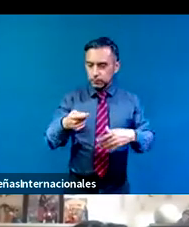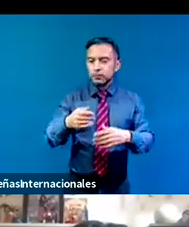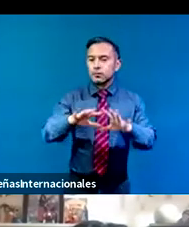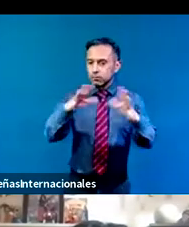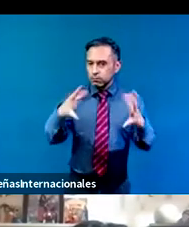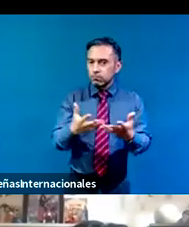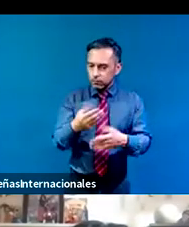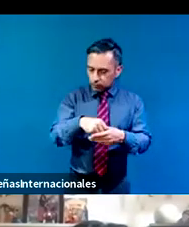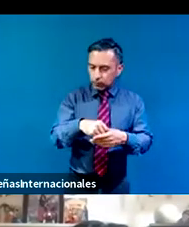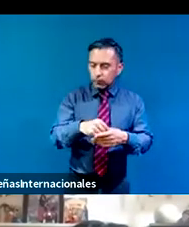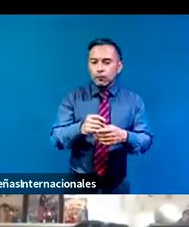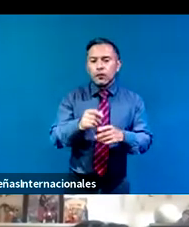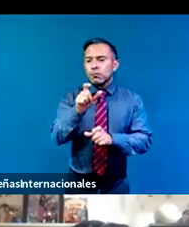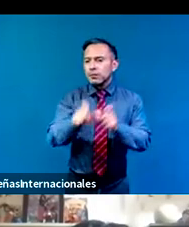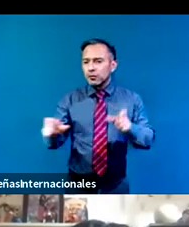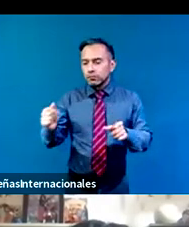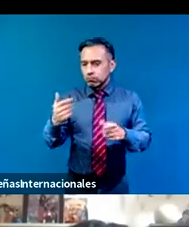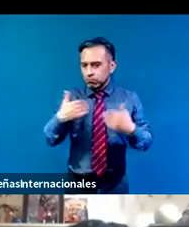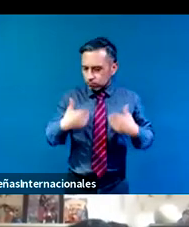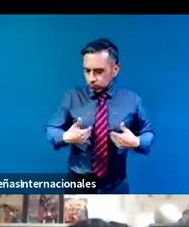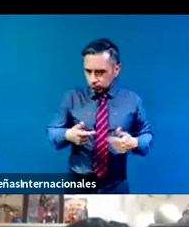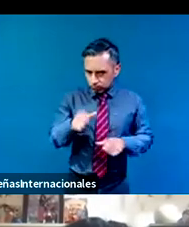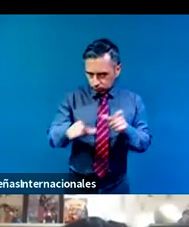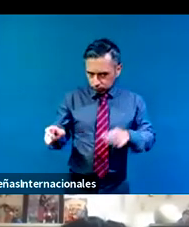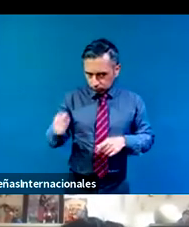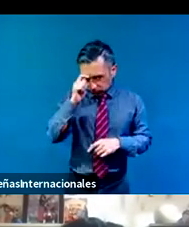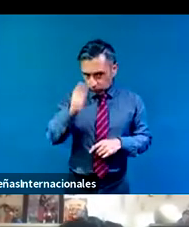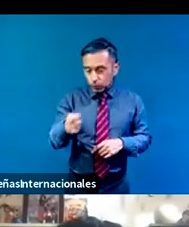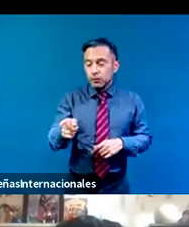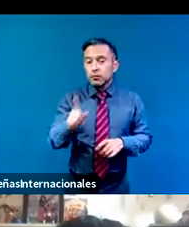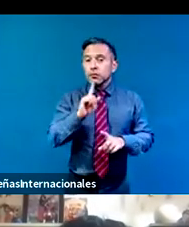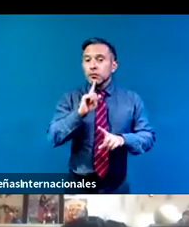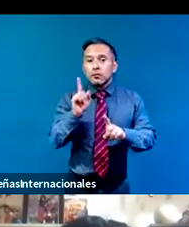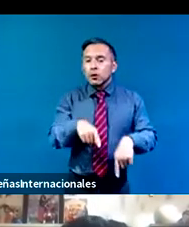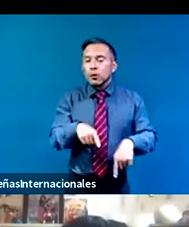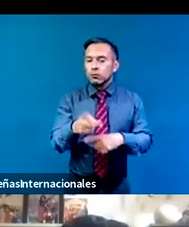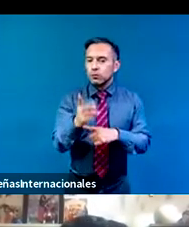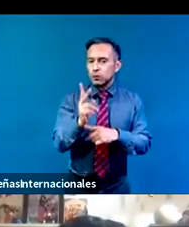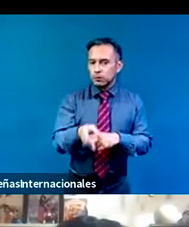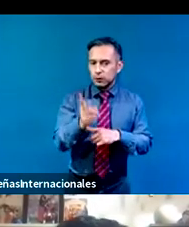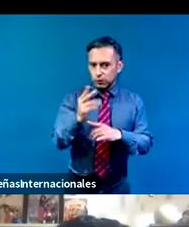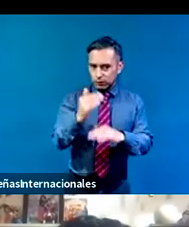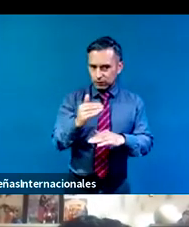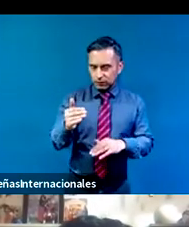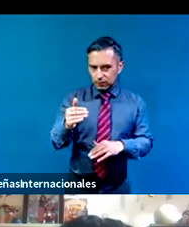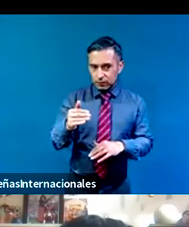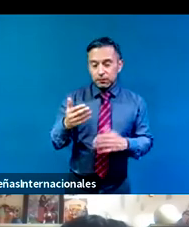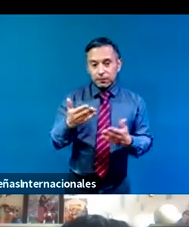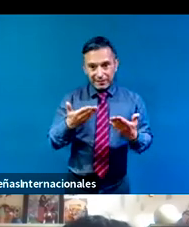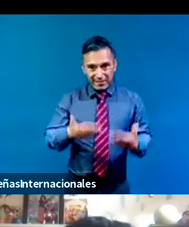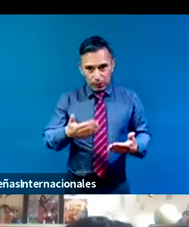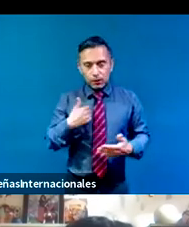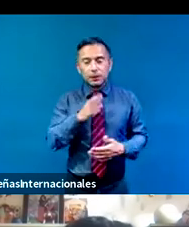to 2 minutes. Ms. Reyes. Thank you so much. I'm gonna speak in English. Now I heard that there was a problem with